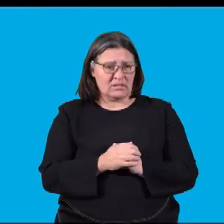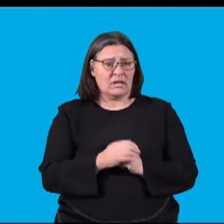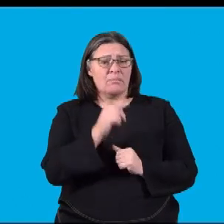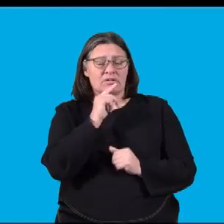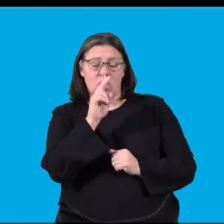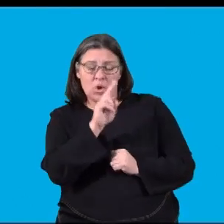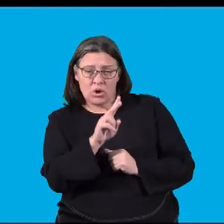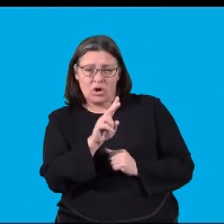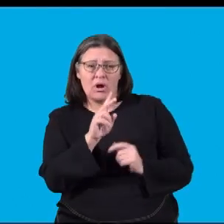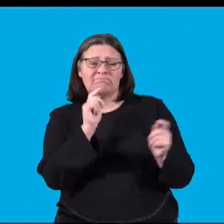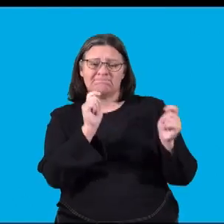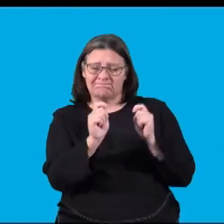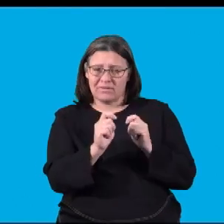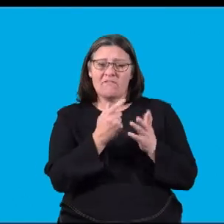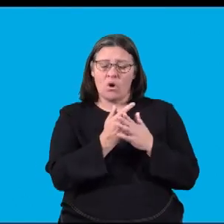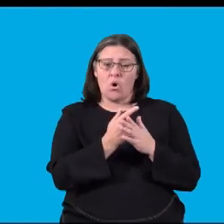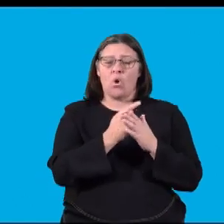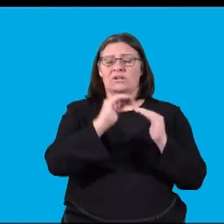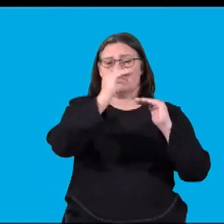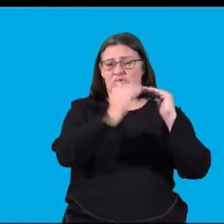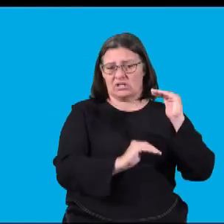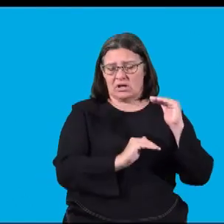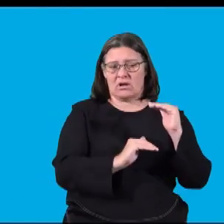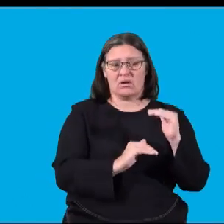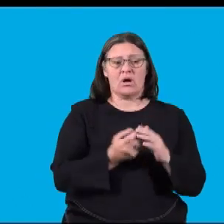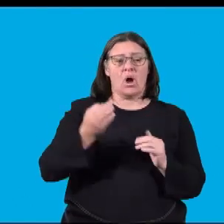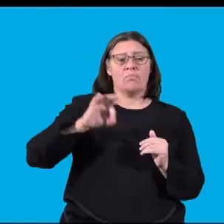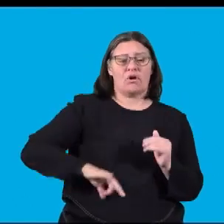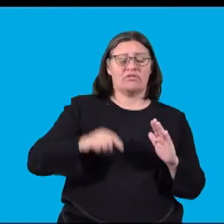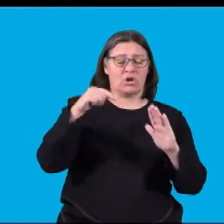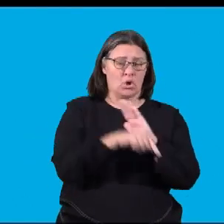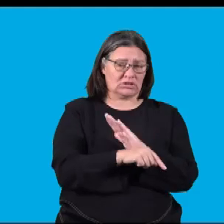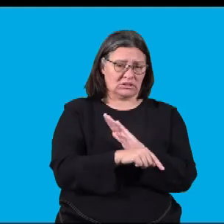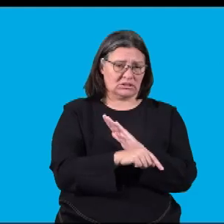at calculations that pertain to depreciation, the profit or loss